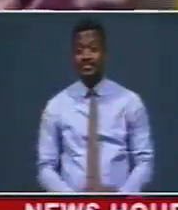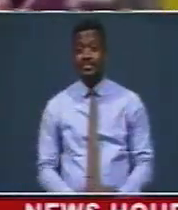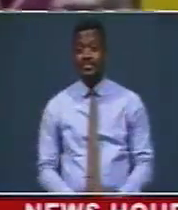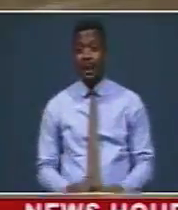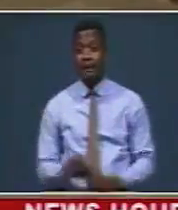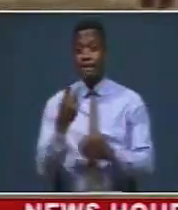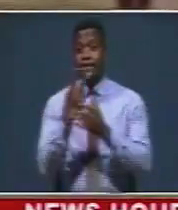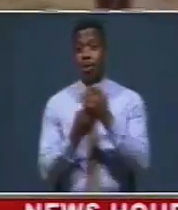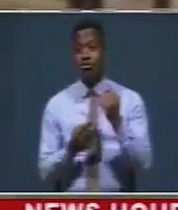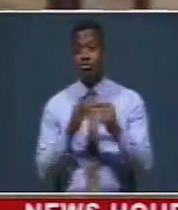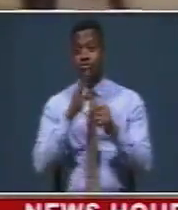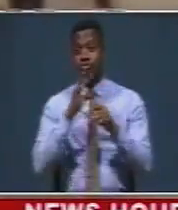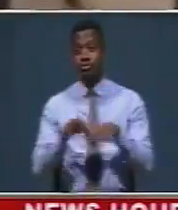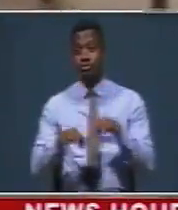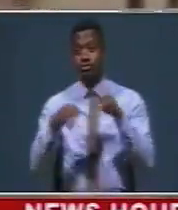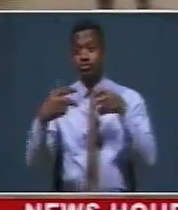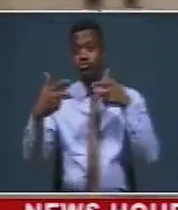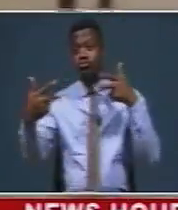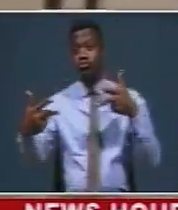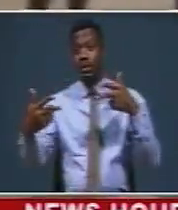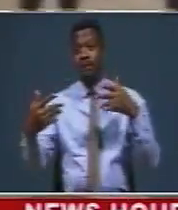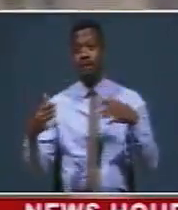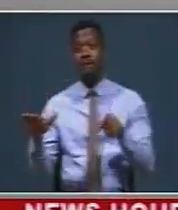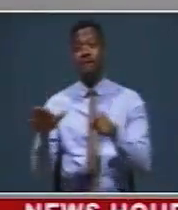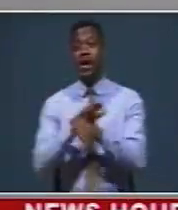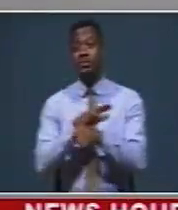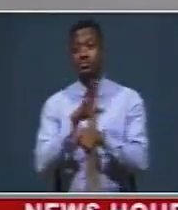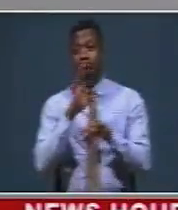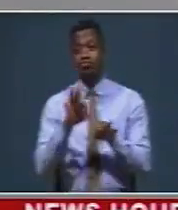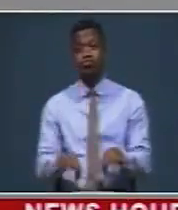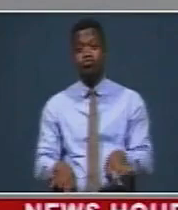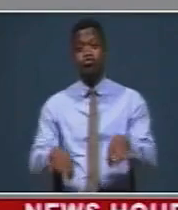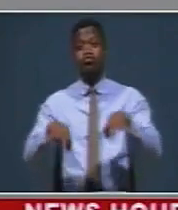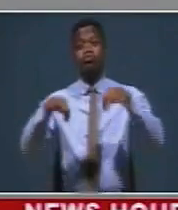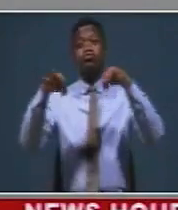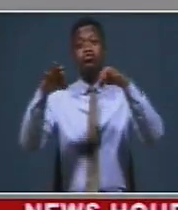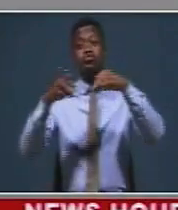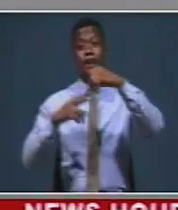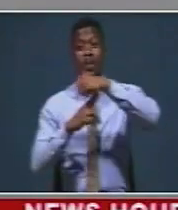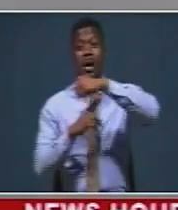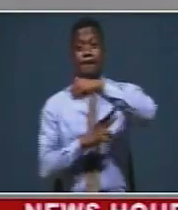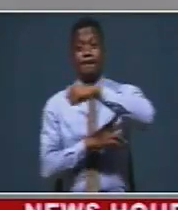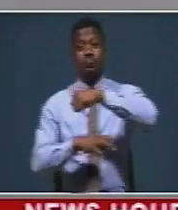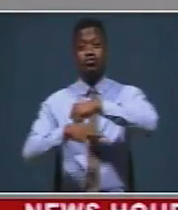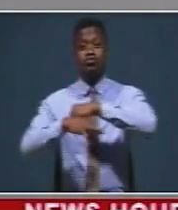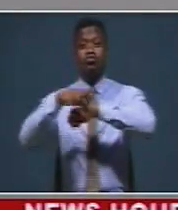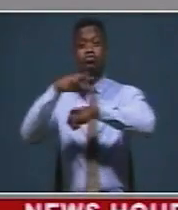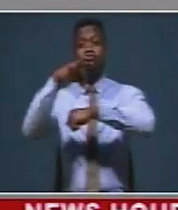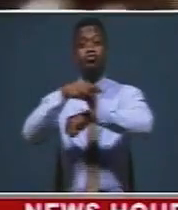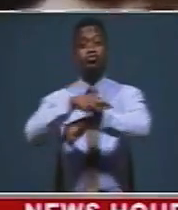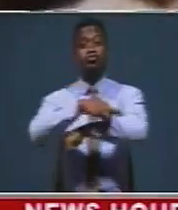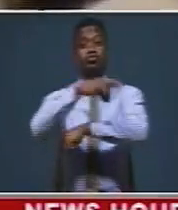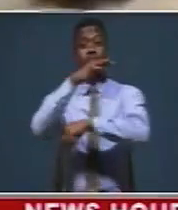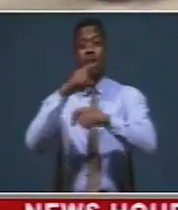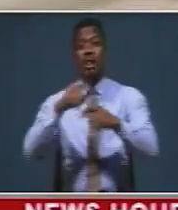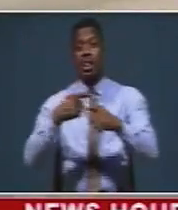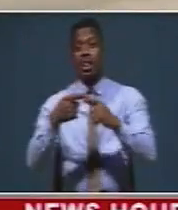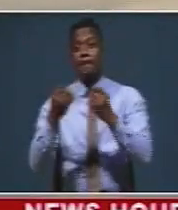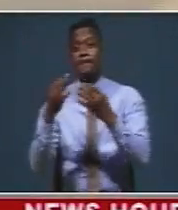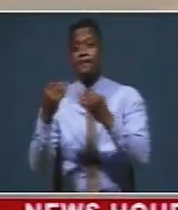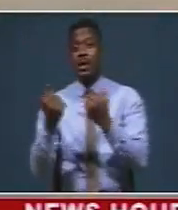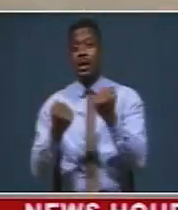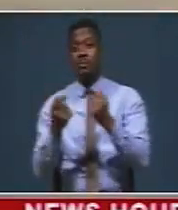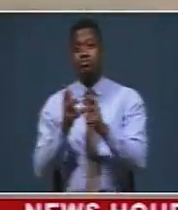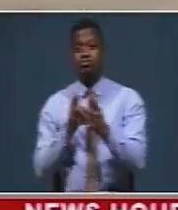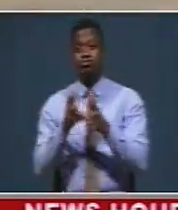Ends of the white voters seemed helpless as the flood waters completely covered the bridge. Hundreds of cattle, goats and